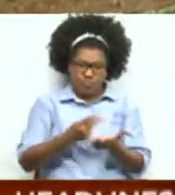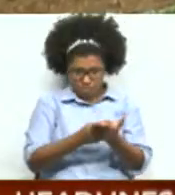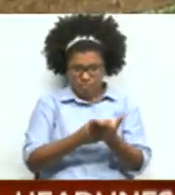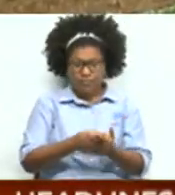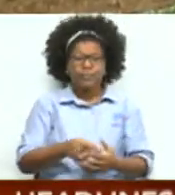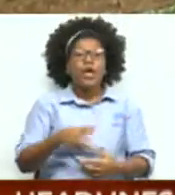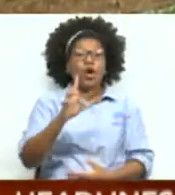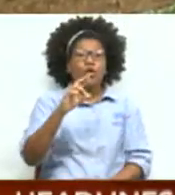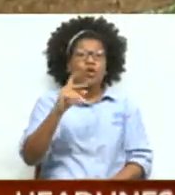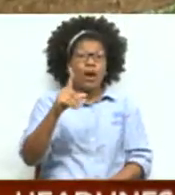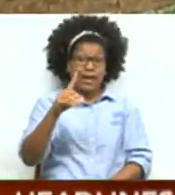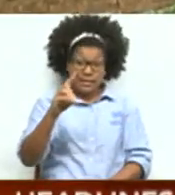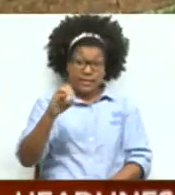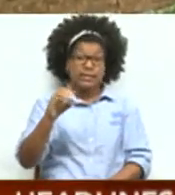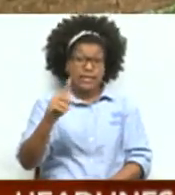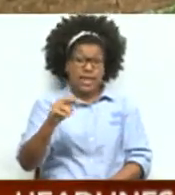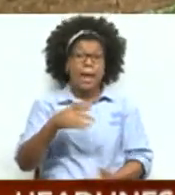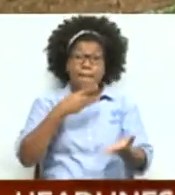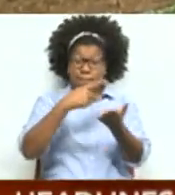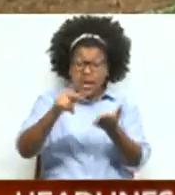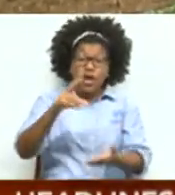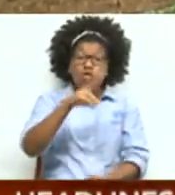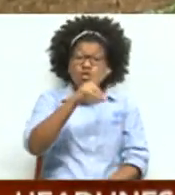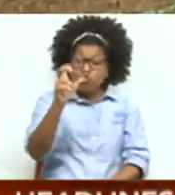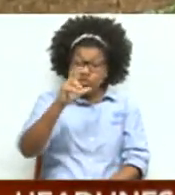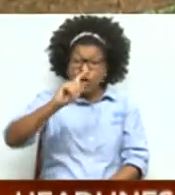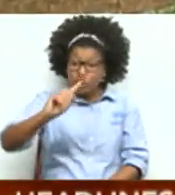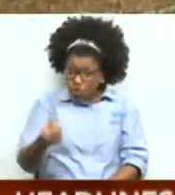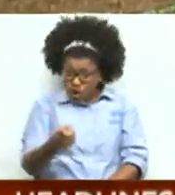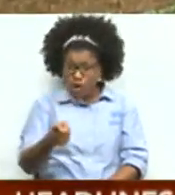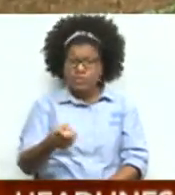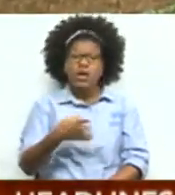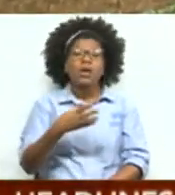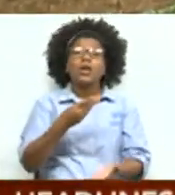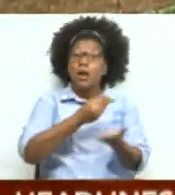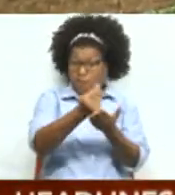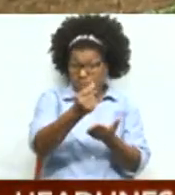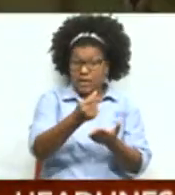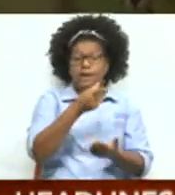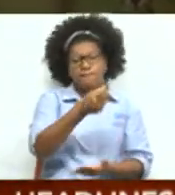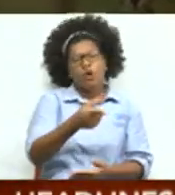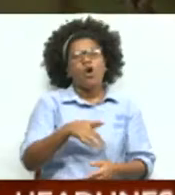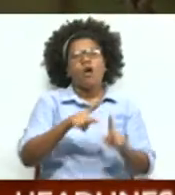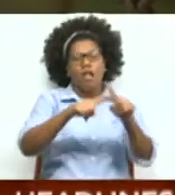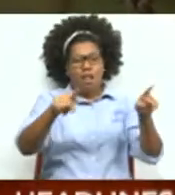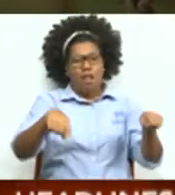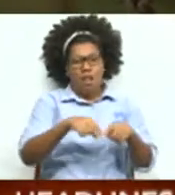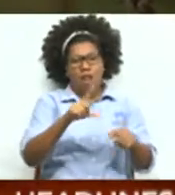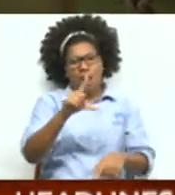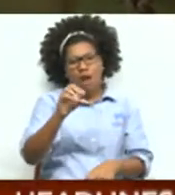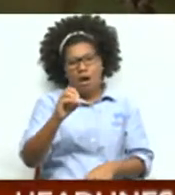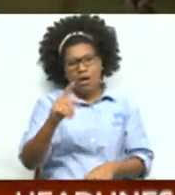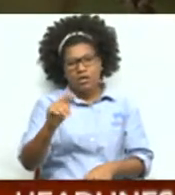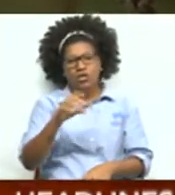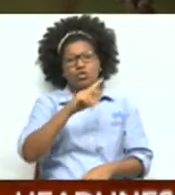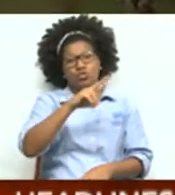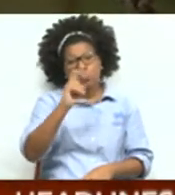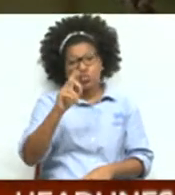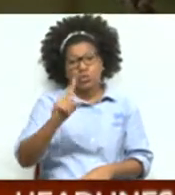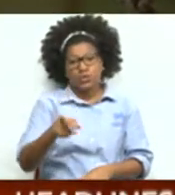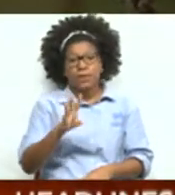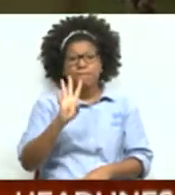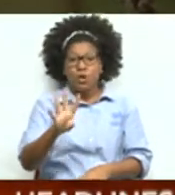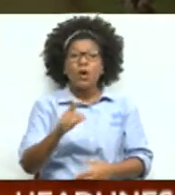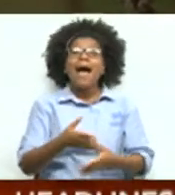paid $300,000 in cash for a lot in 2004. I did ask him when I signed the agreement how long it was going to